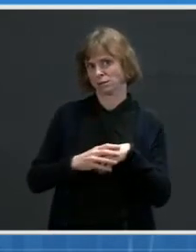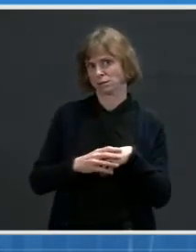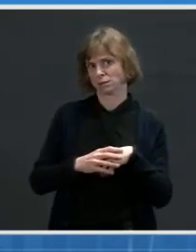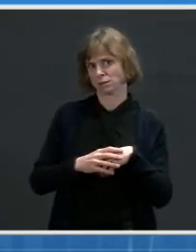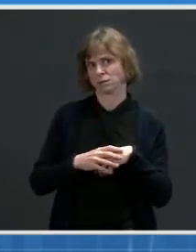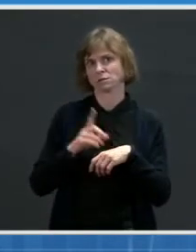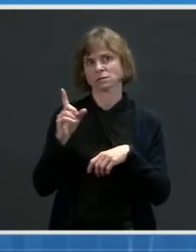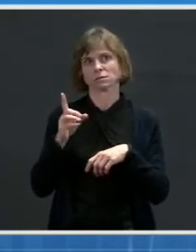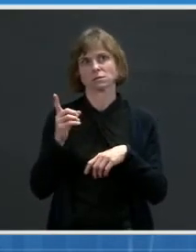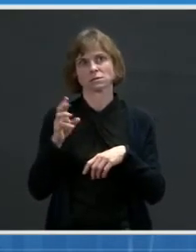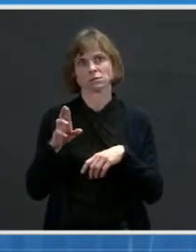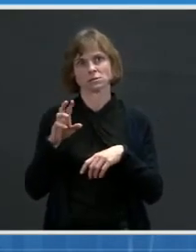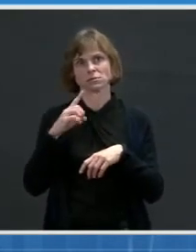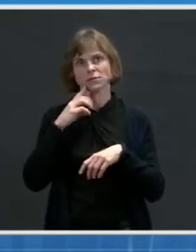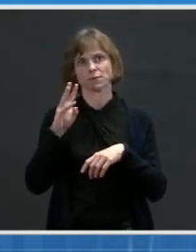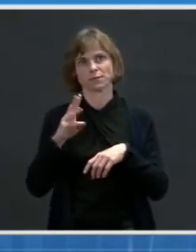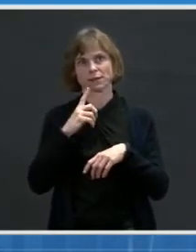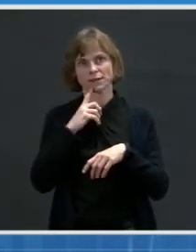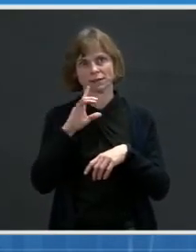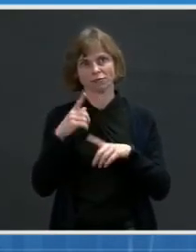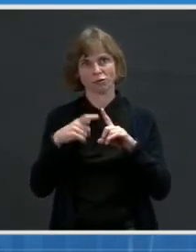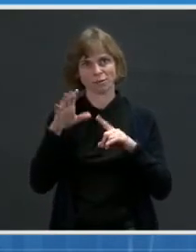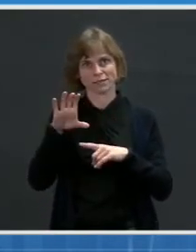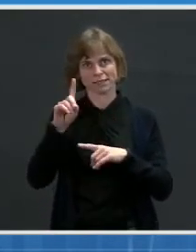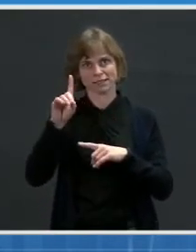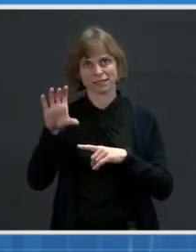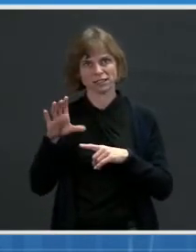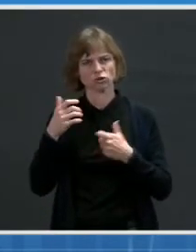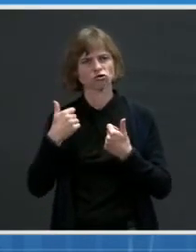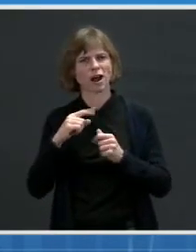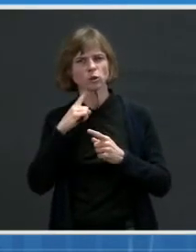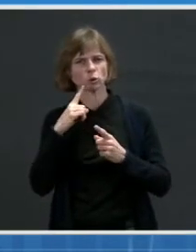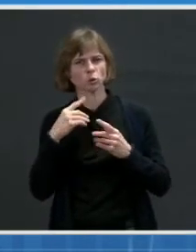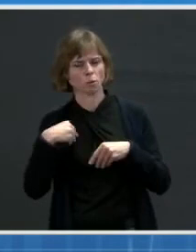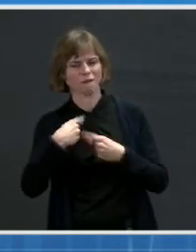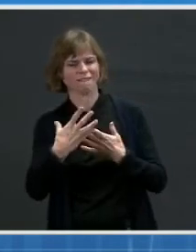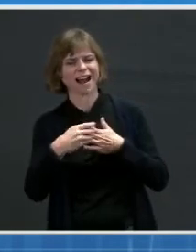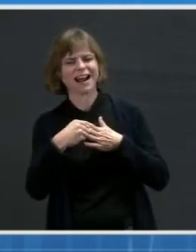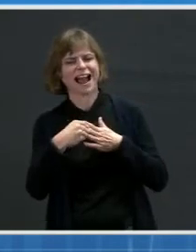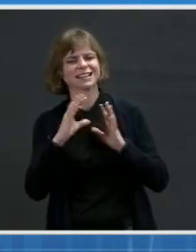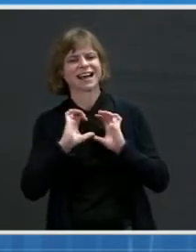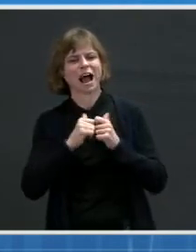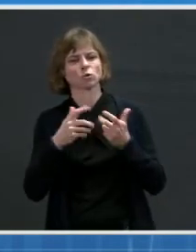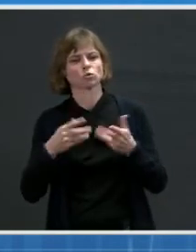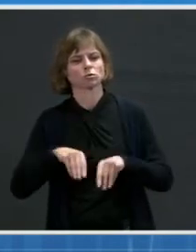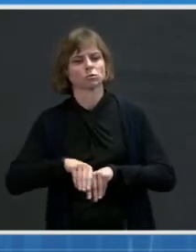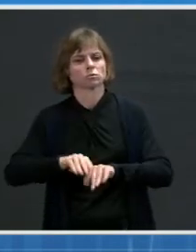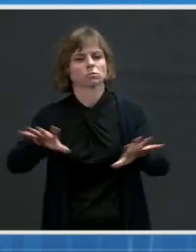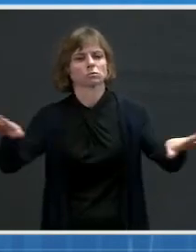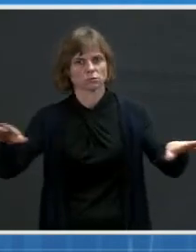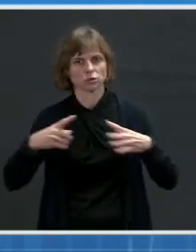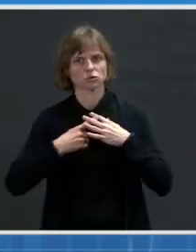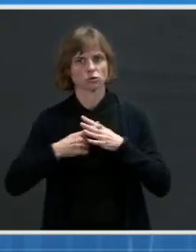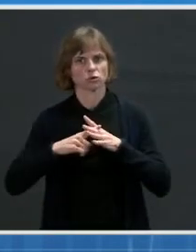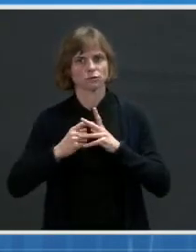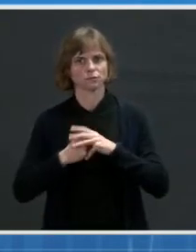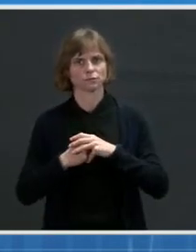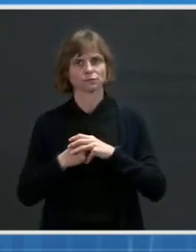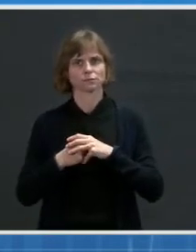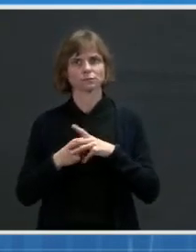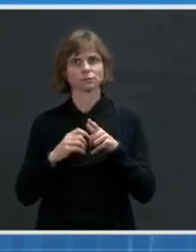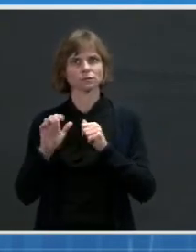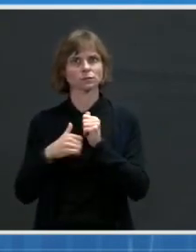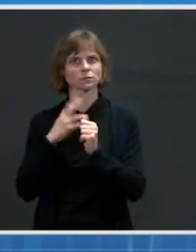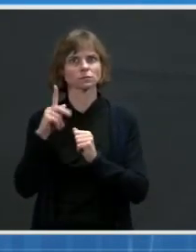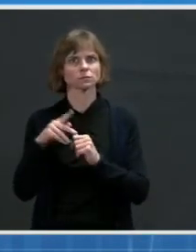its heels will be the ACIP from the CDC to sort of give some guidance as to how it should be rolled out. Can I just follow up a